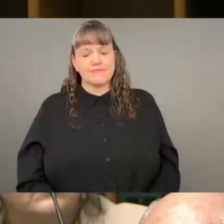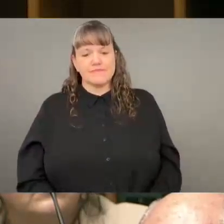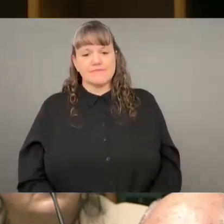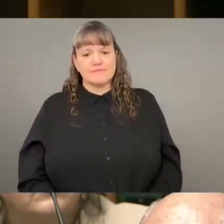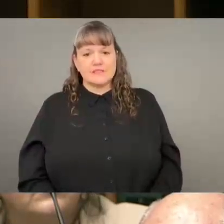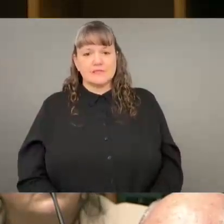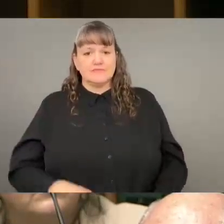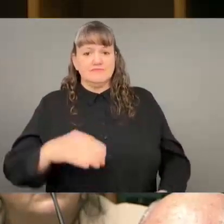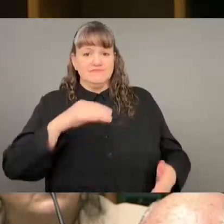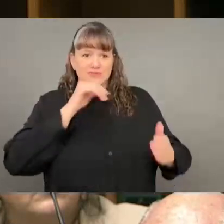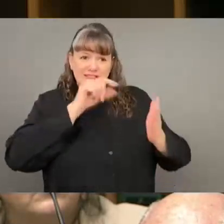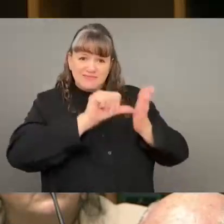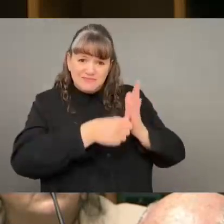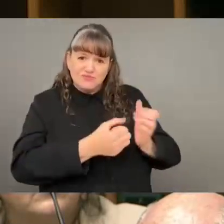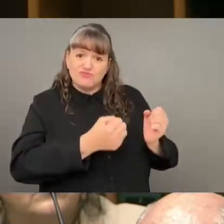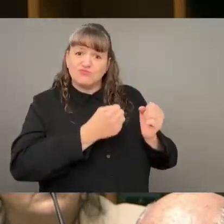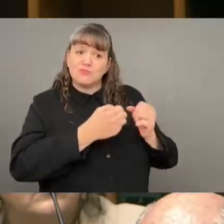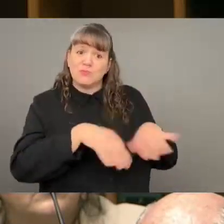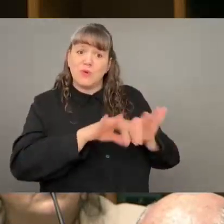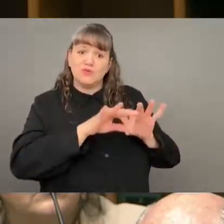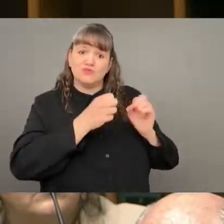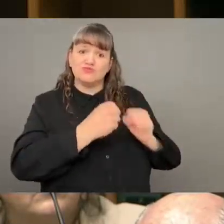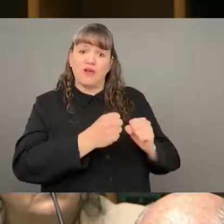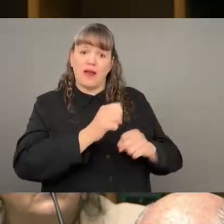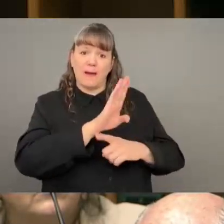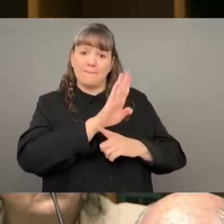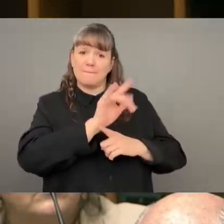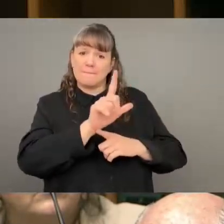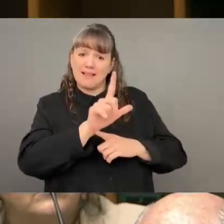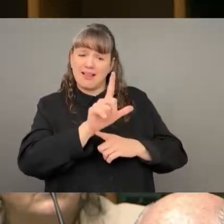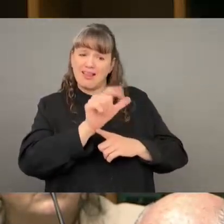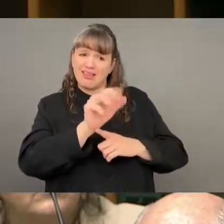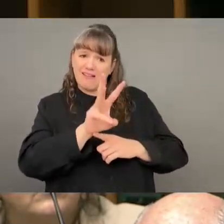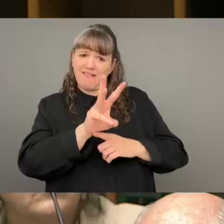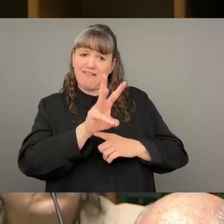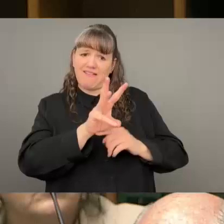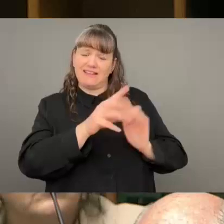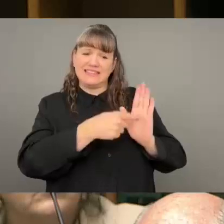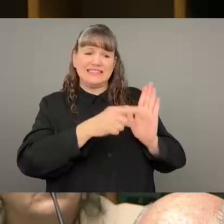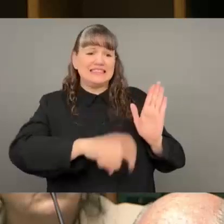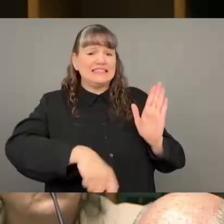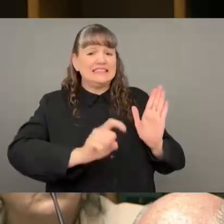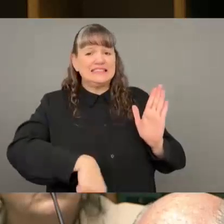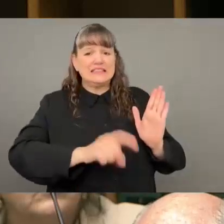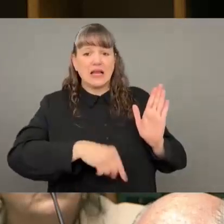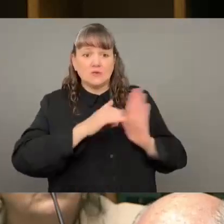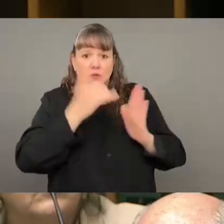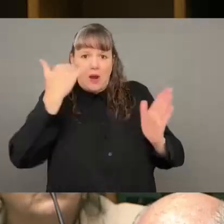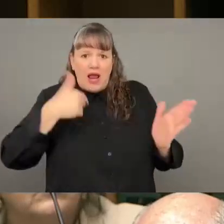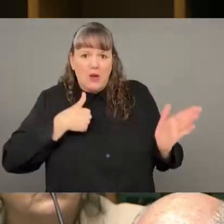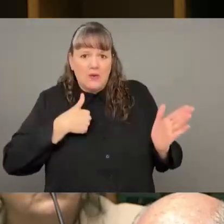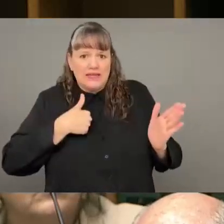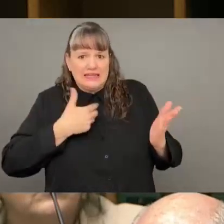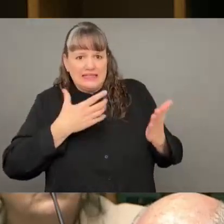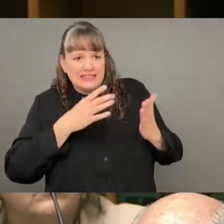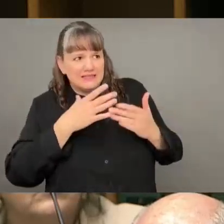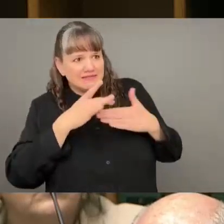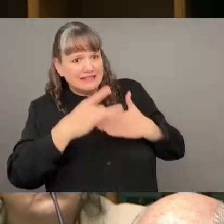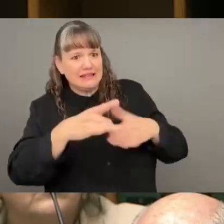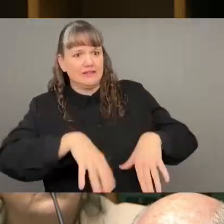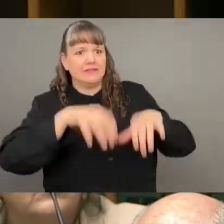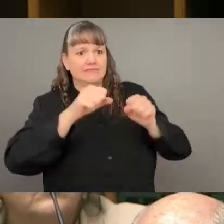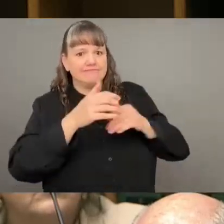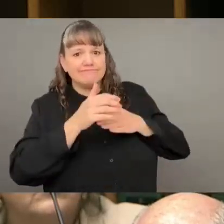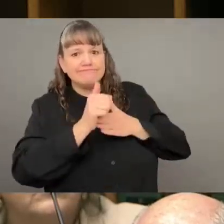country, which is why we led the charge and will continue to lead the charge with the federal government to make sure that the criminal code has the right tools in it for